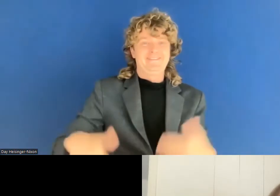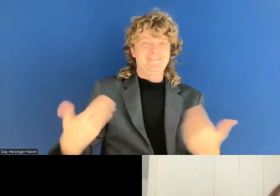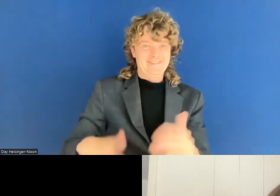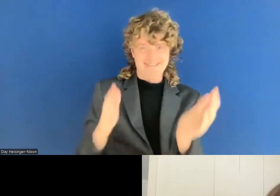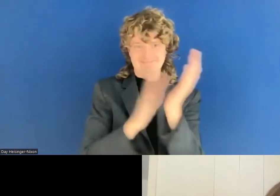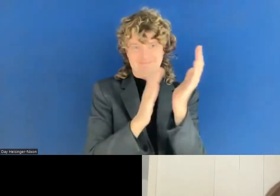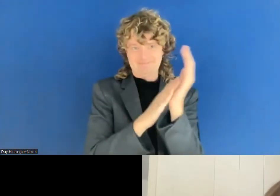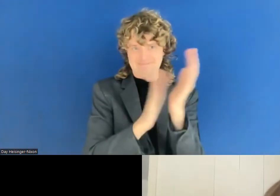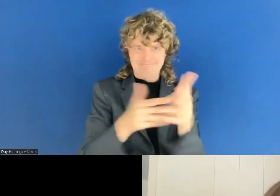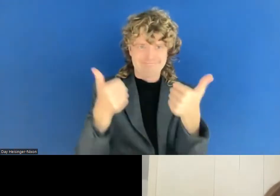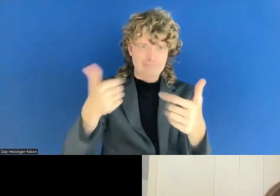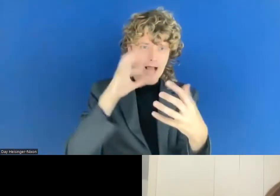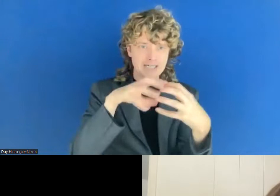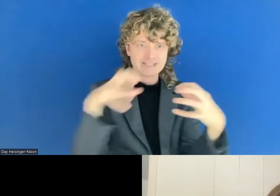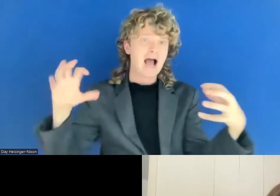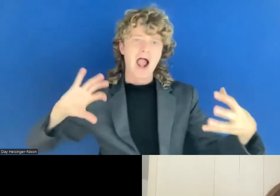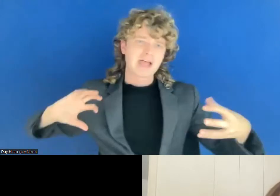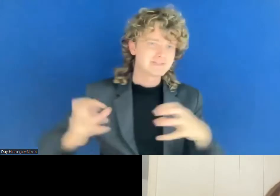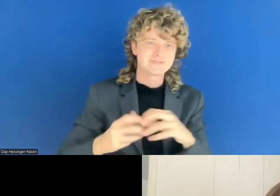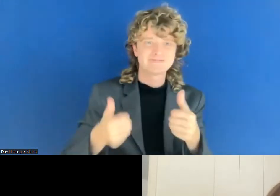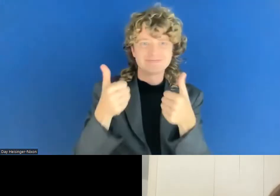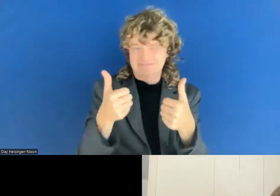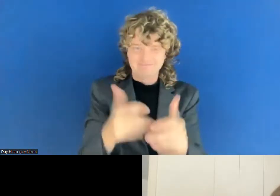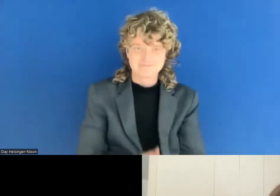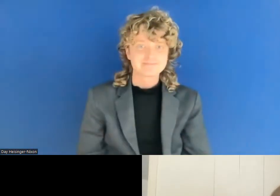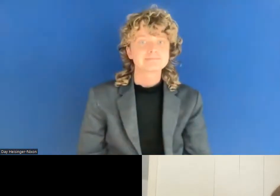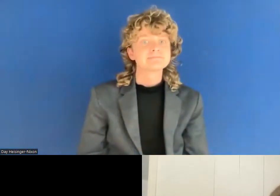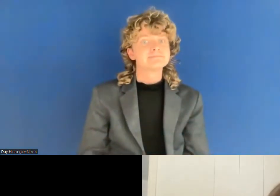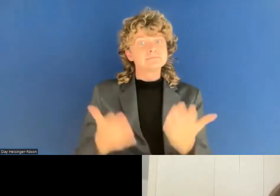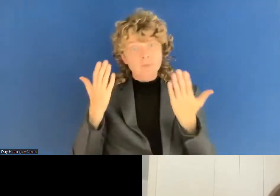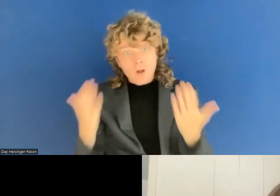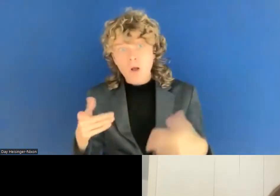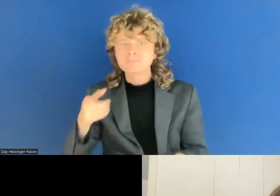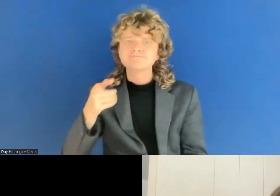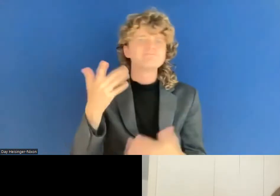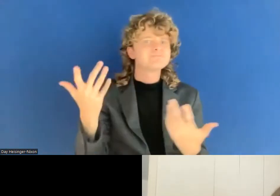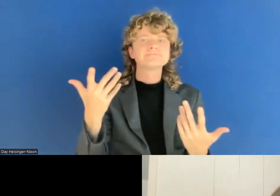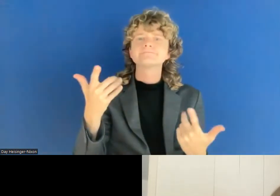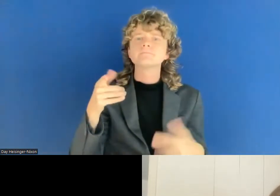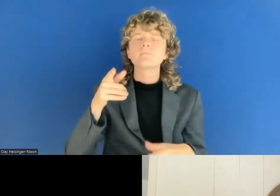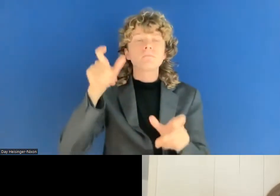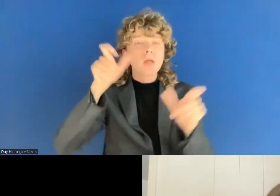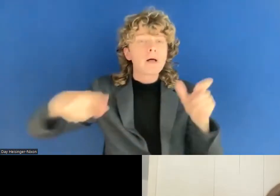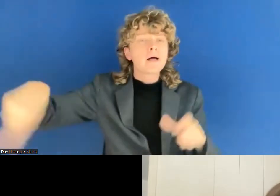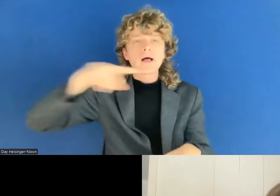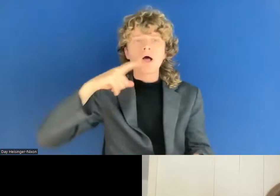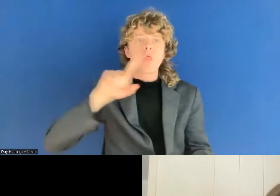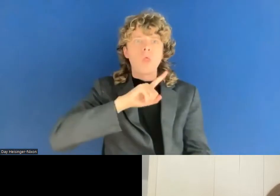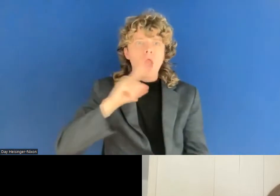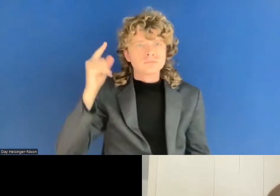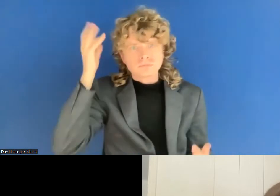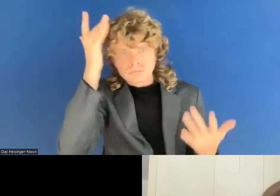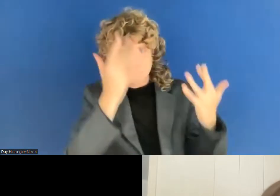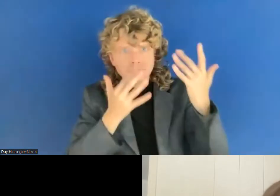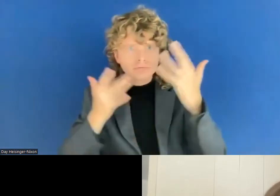would you just for the people who are not kind of living and sleeping and eating standards, just to say something about the RTT question, so the